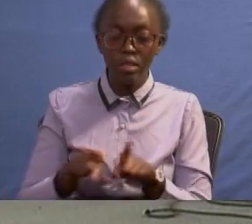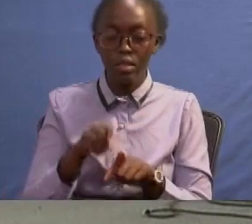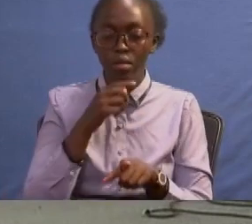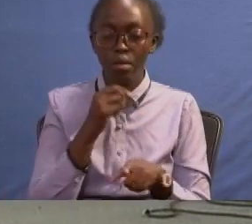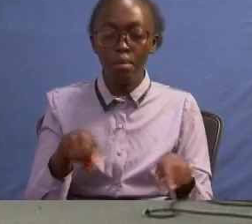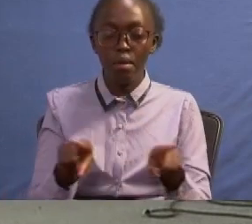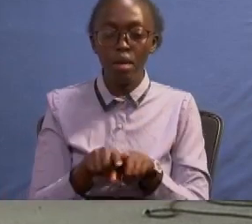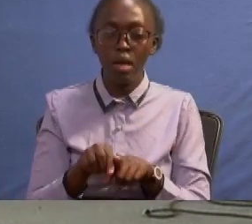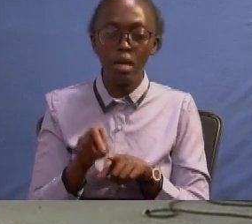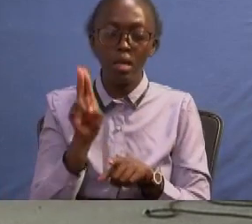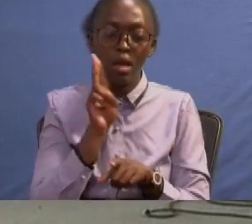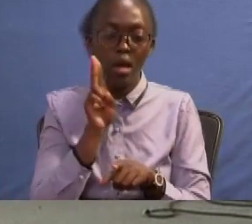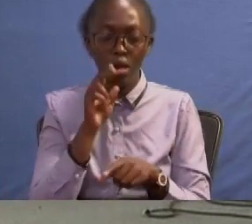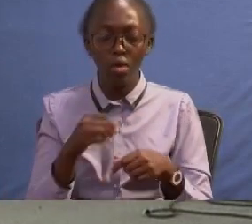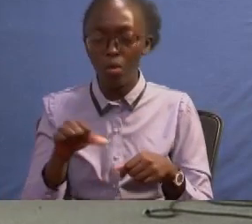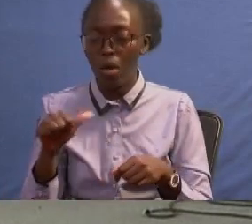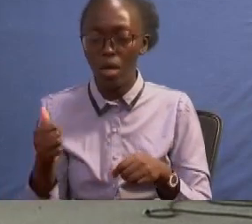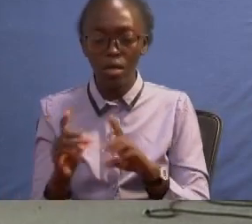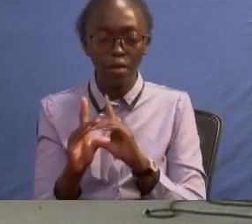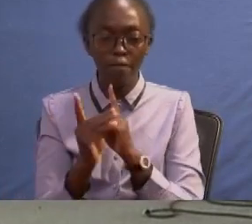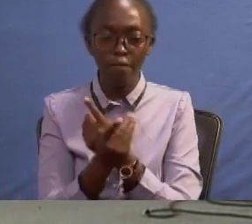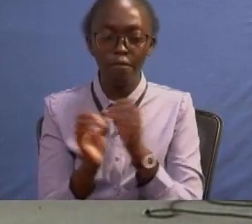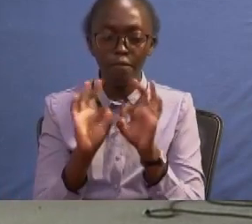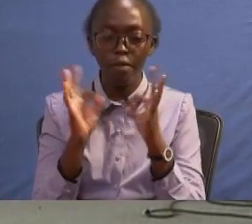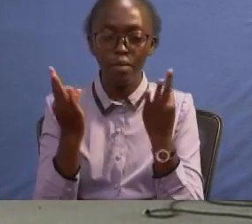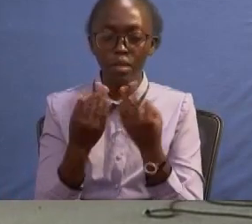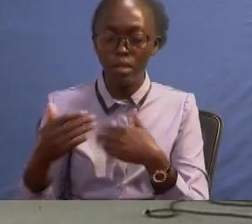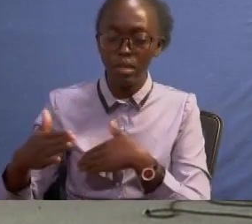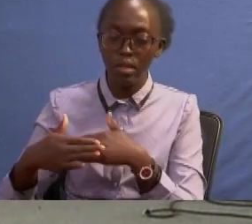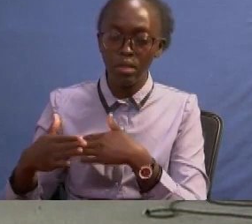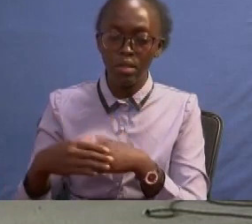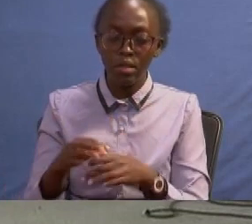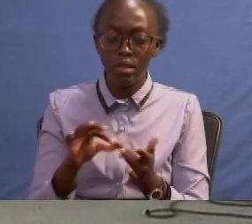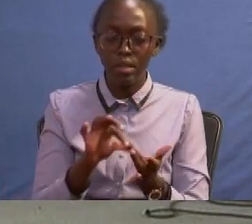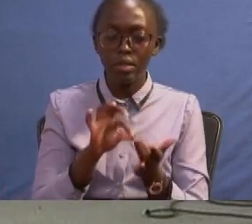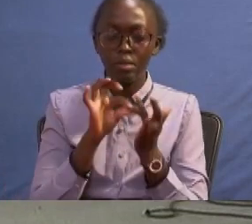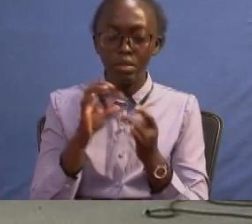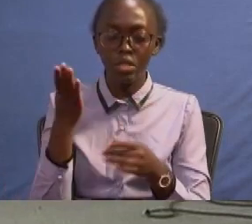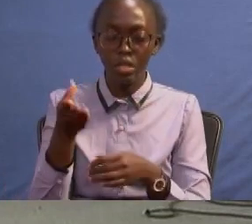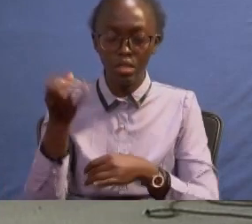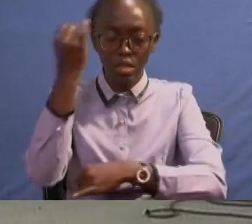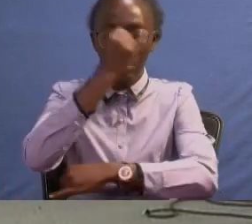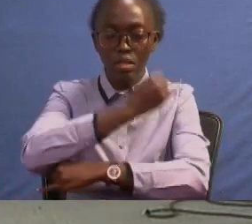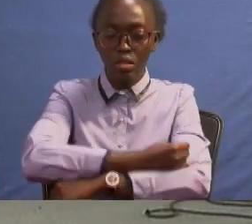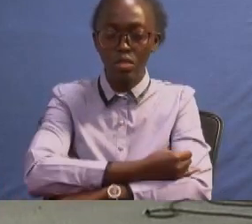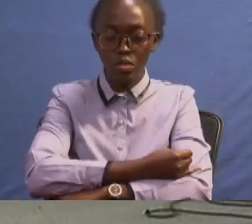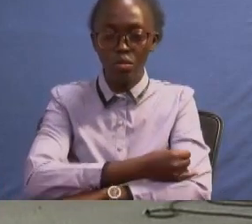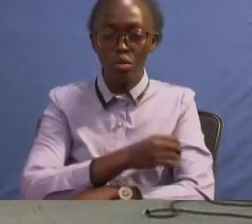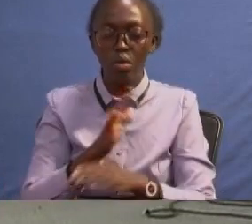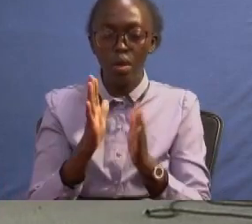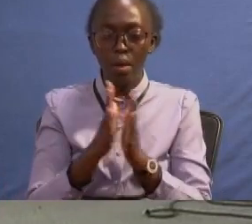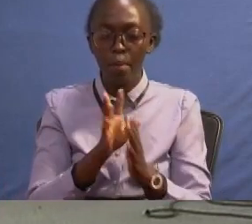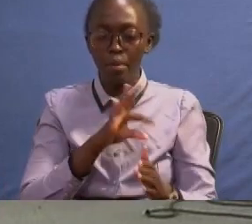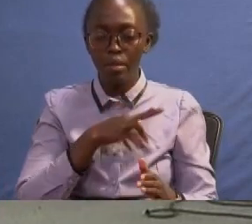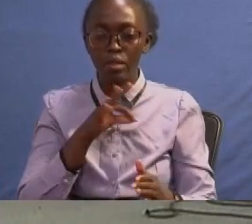brothers, uncles, and extended families, neighbors, and especially this institution. May your spirit move